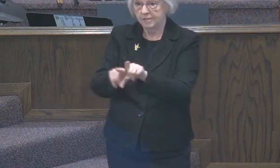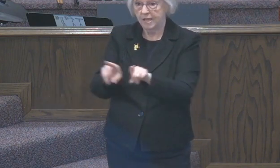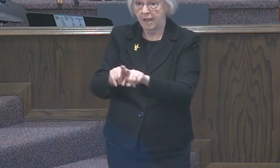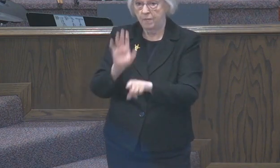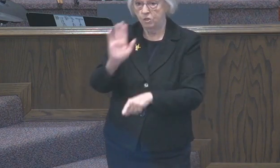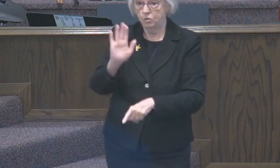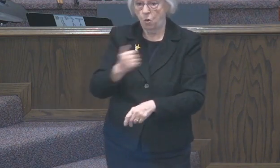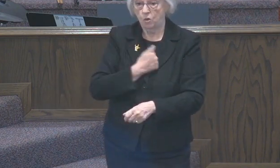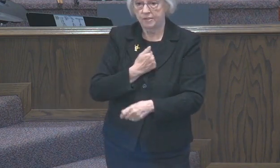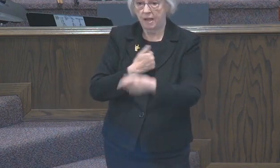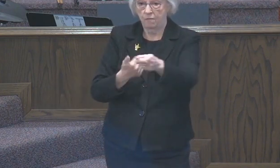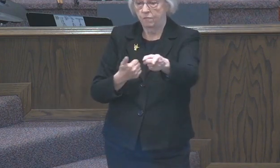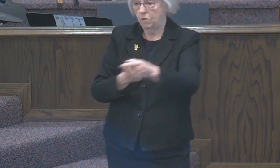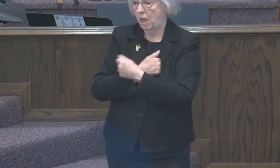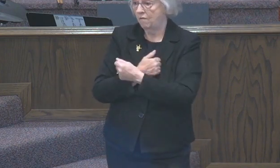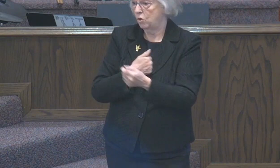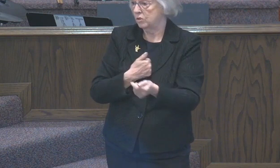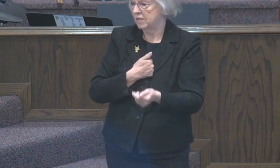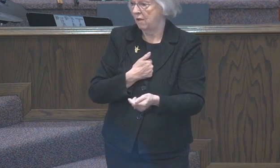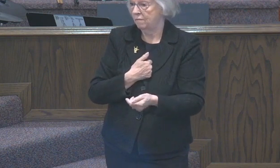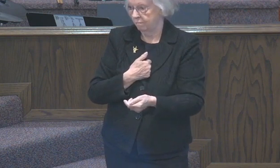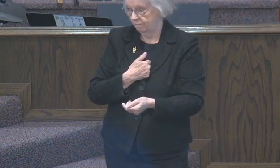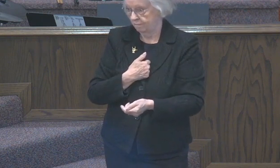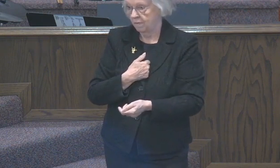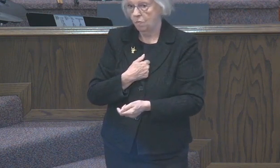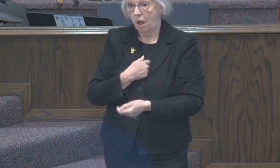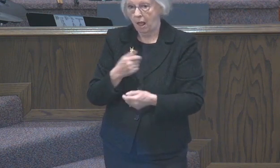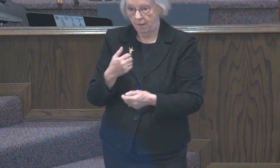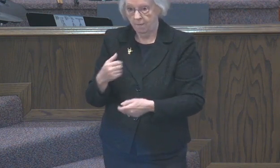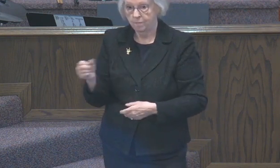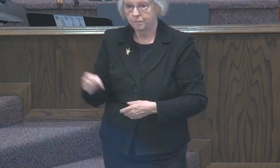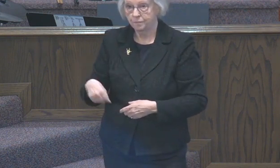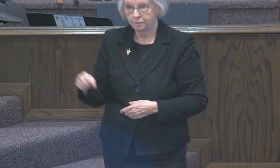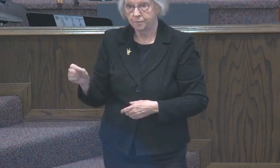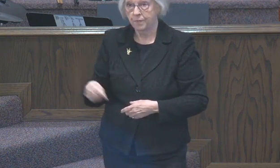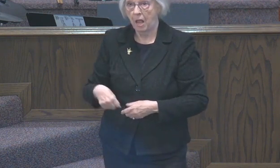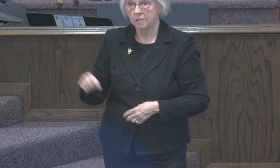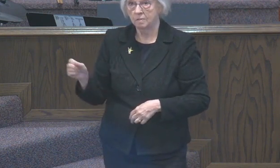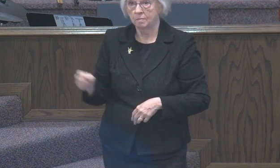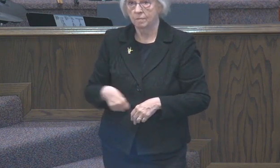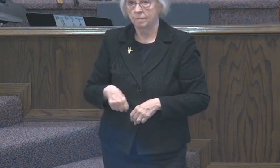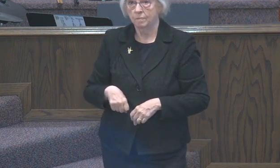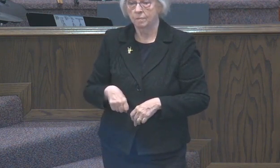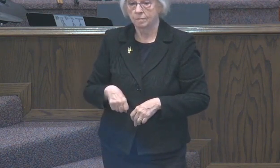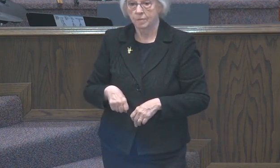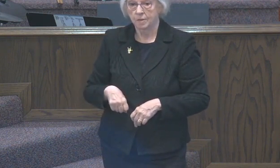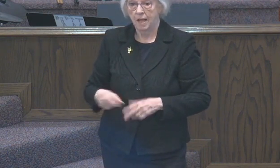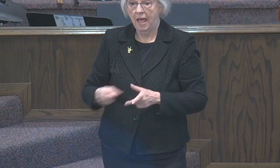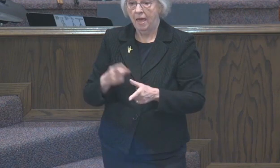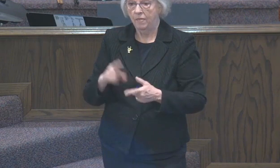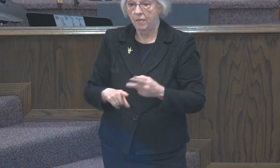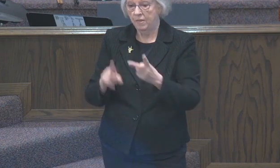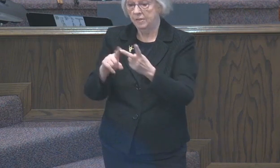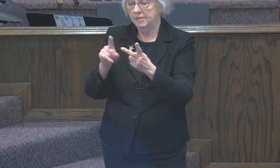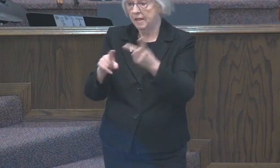7, therefore, because of everything we've already seen, because I've said don't judge, and because